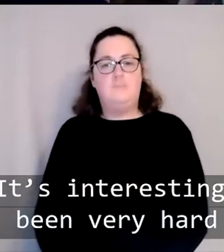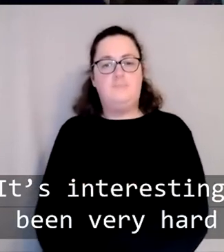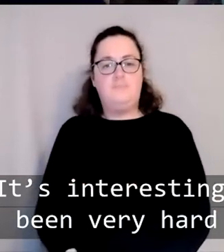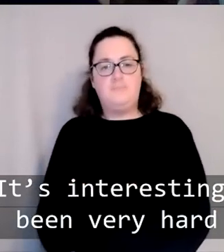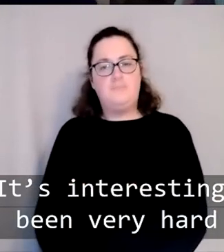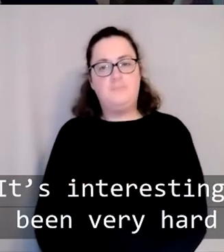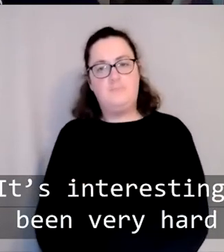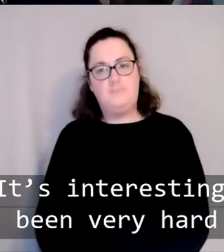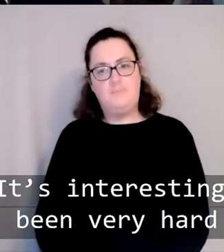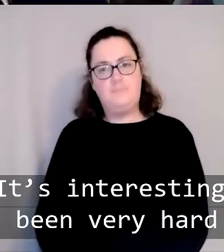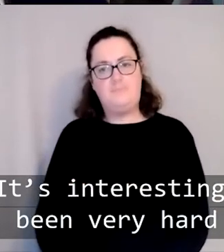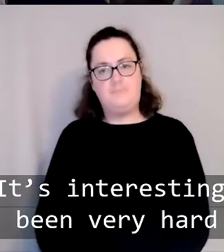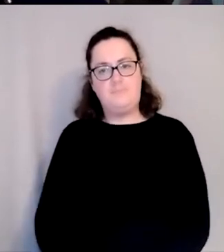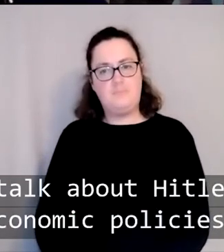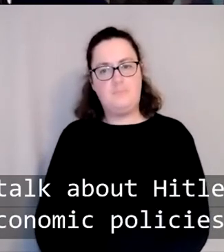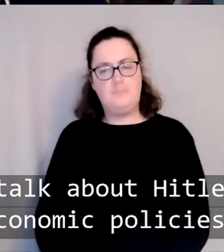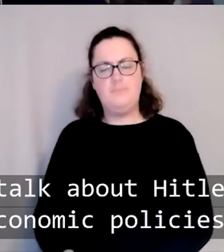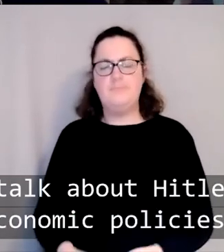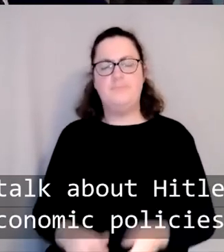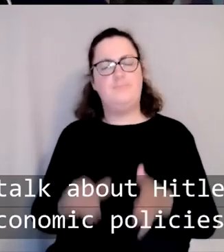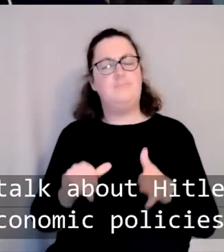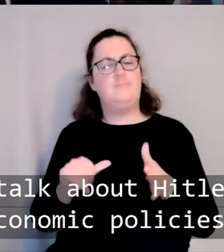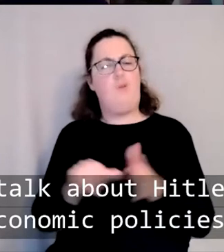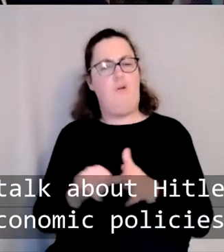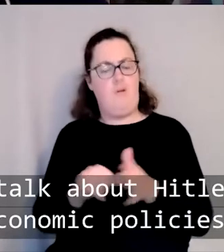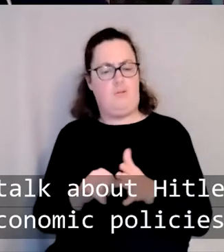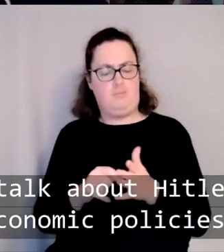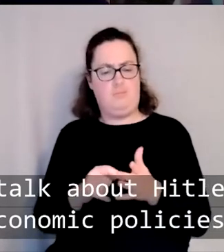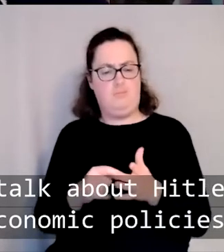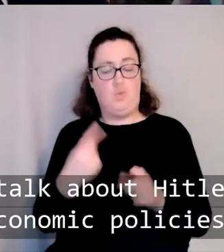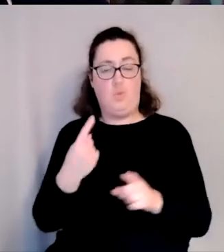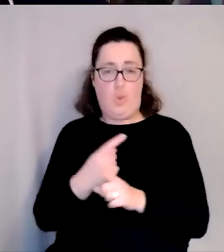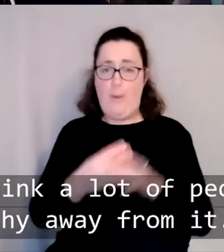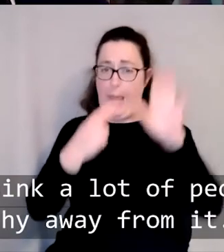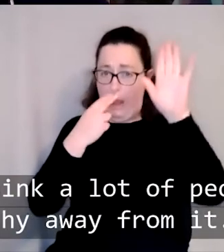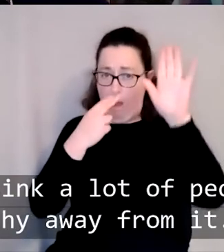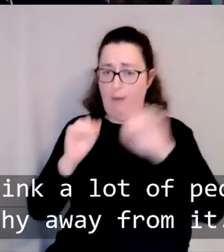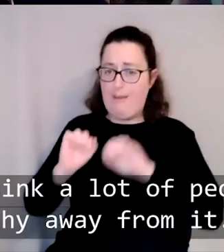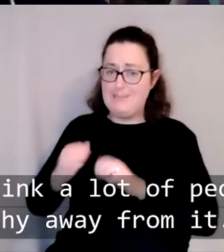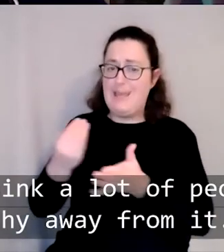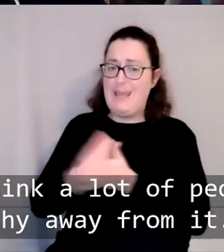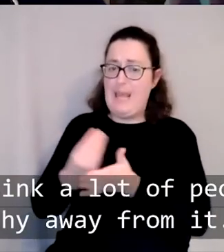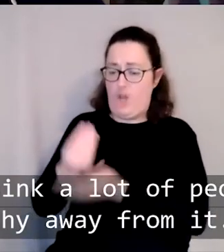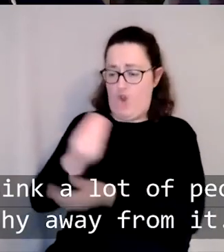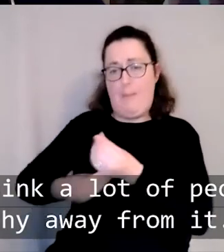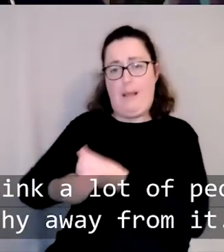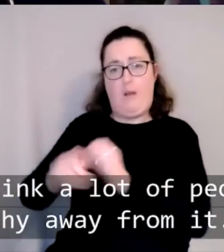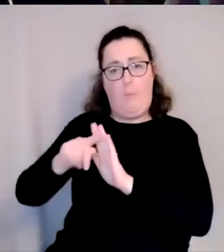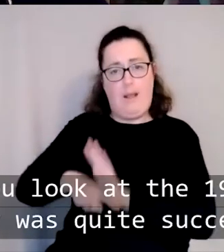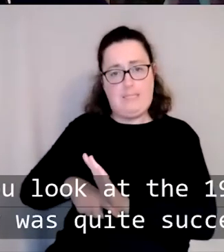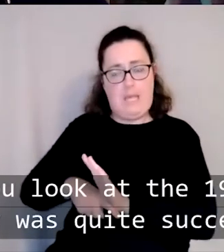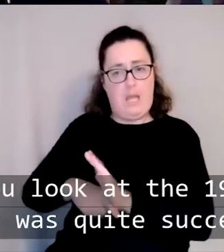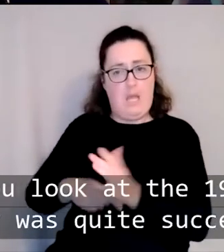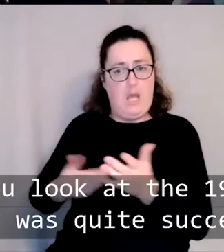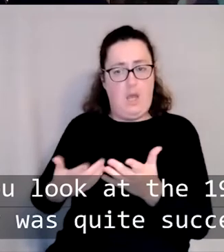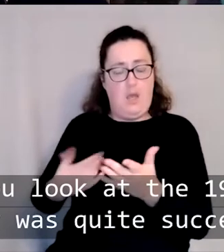it's always been very hard for people to talk about Hitler's economic policies. I think a lot of people kind of shy away from it because